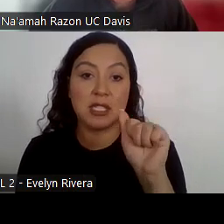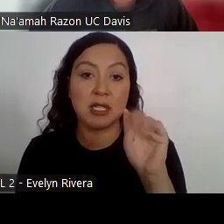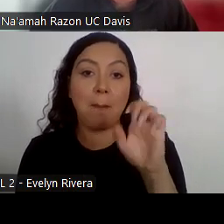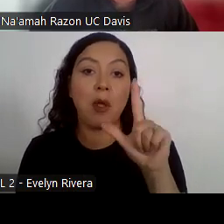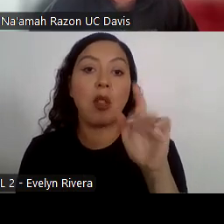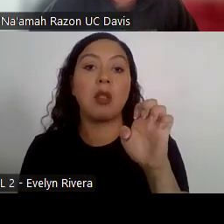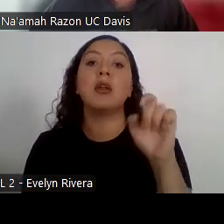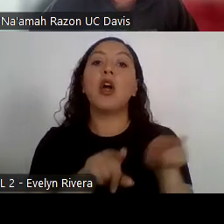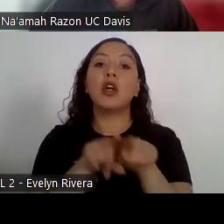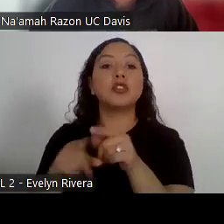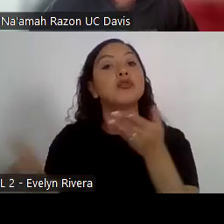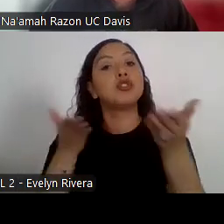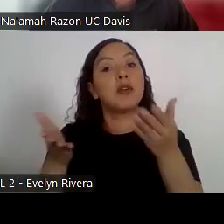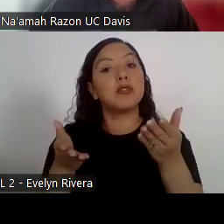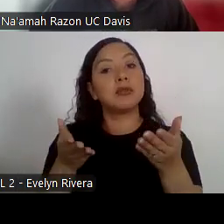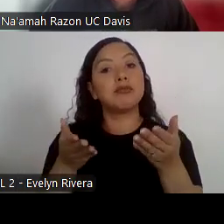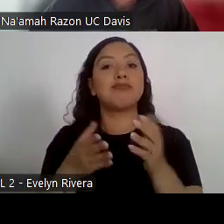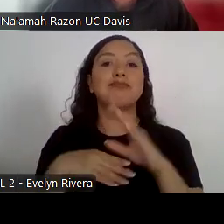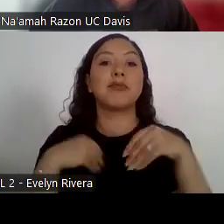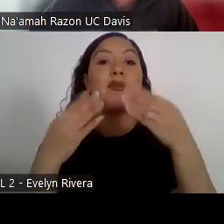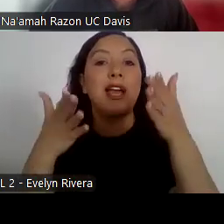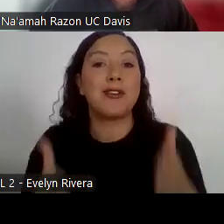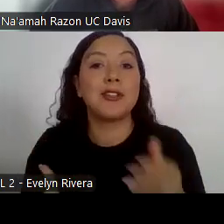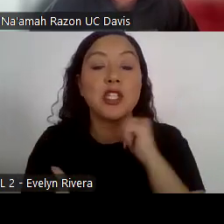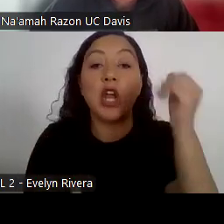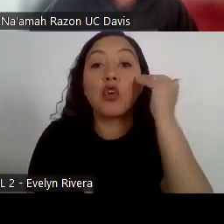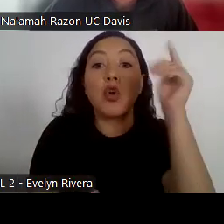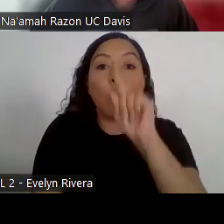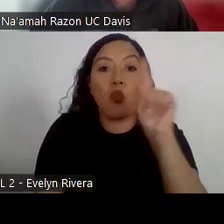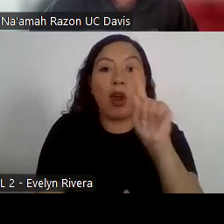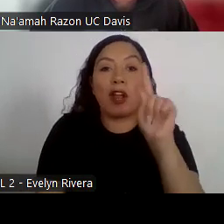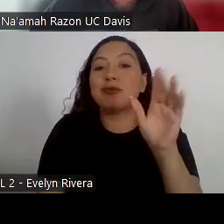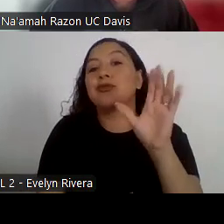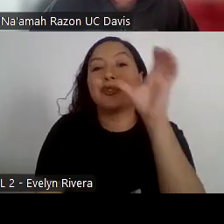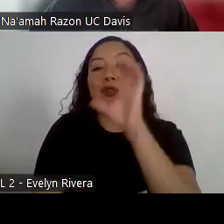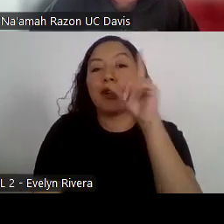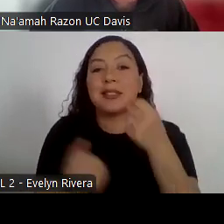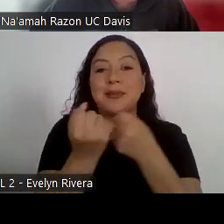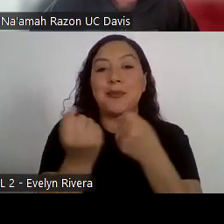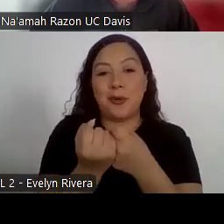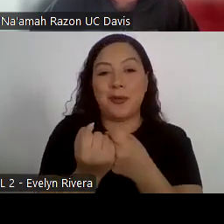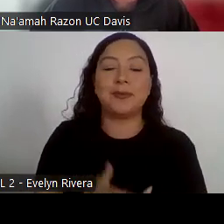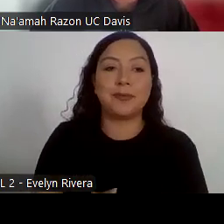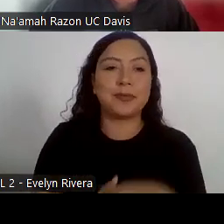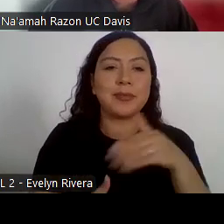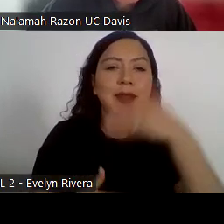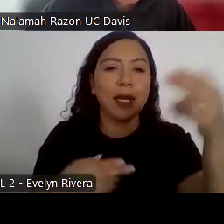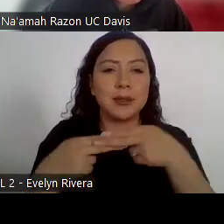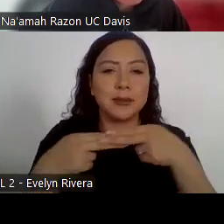and service providers not knowing where to look to support this population. Next slide, please.